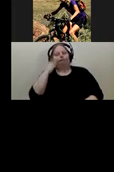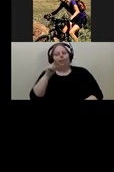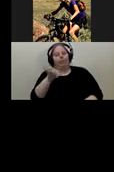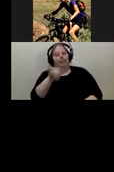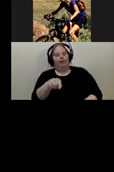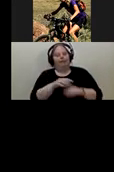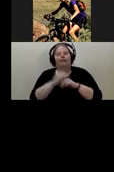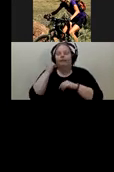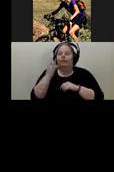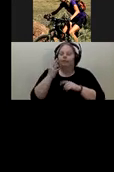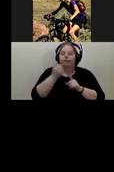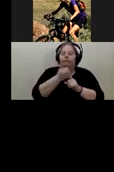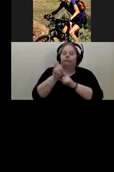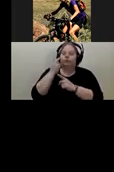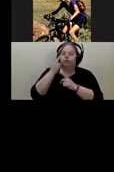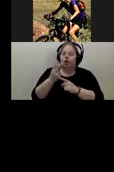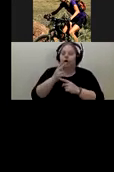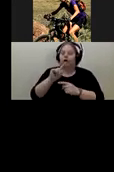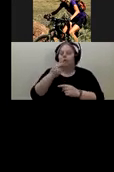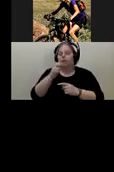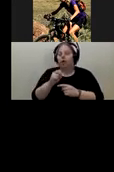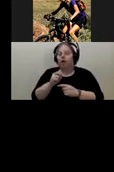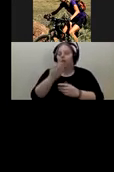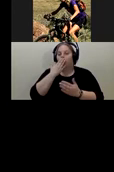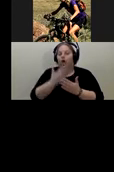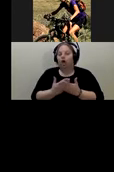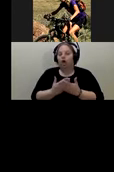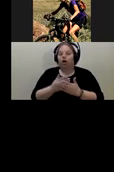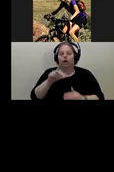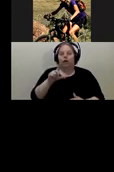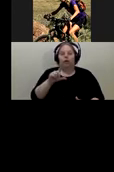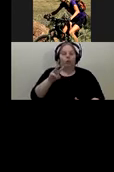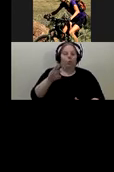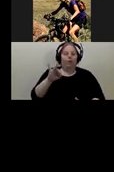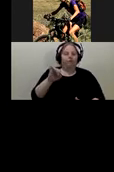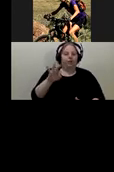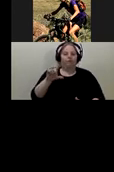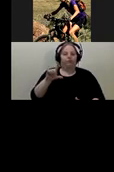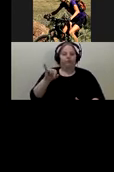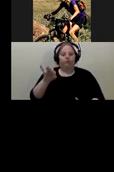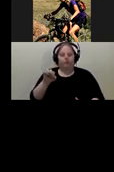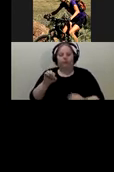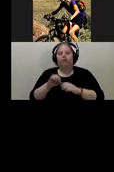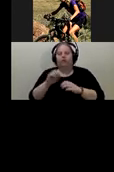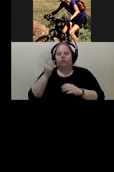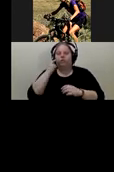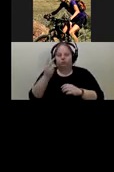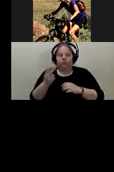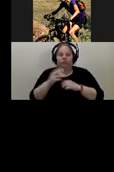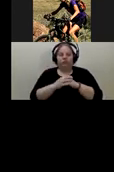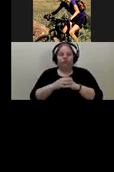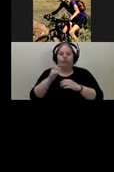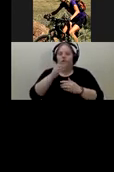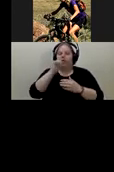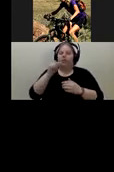If you saw the Good Life, you might have seen this trolley car problem in there as well. But this is a